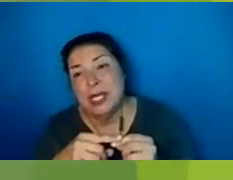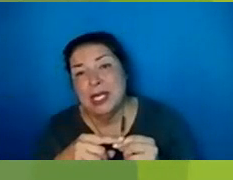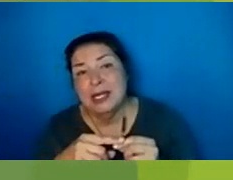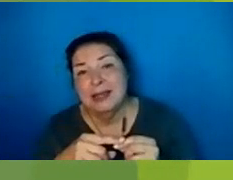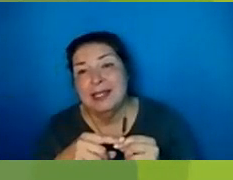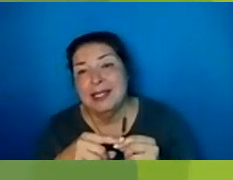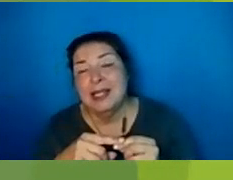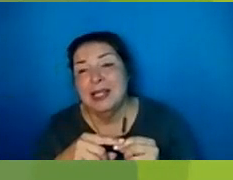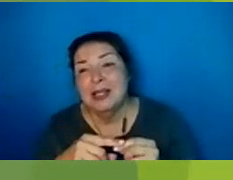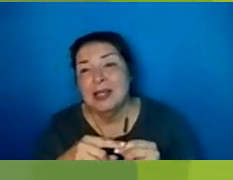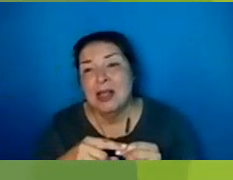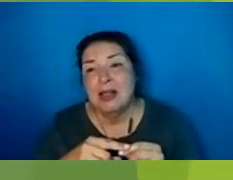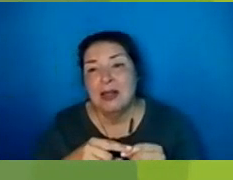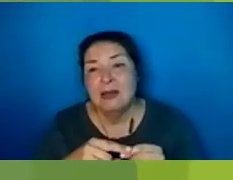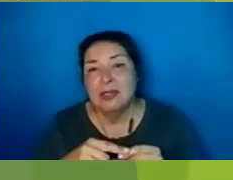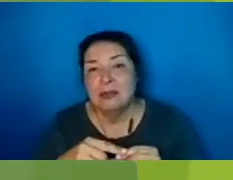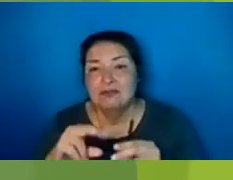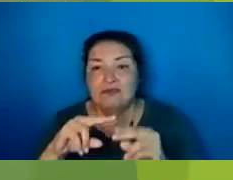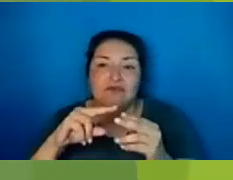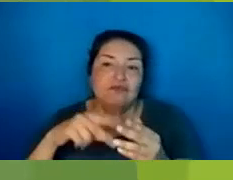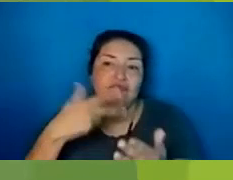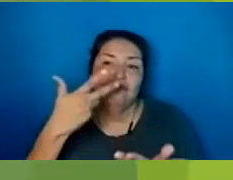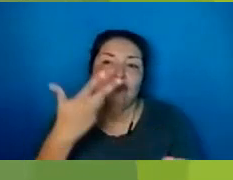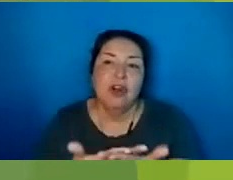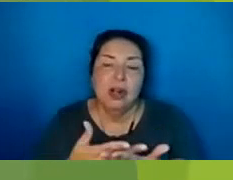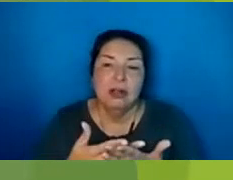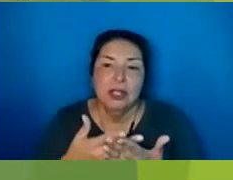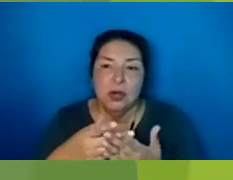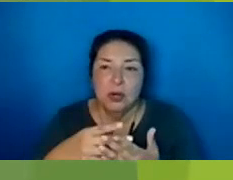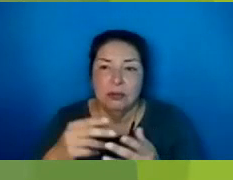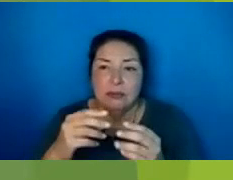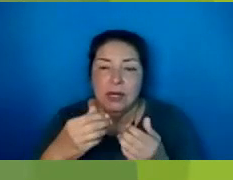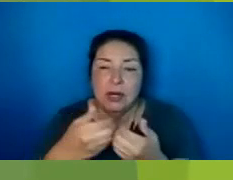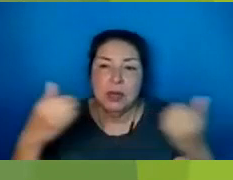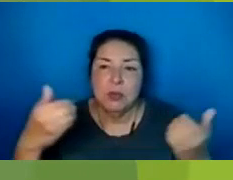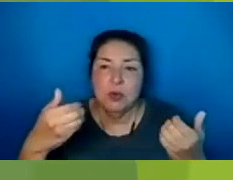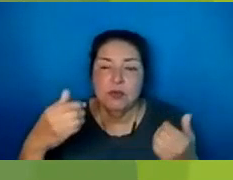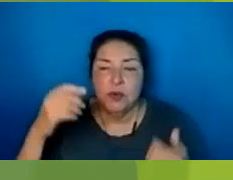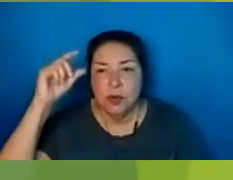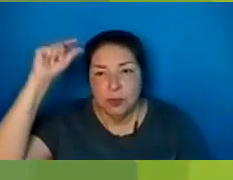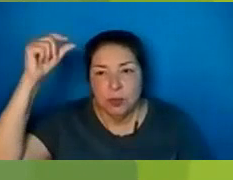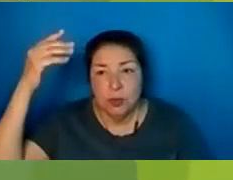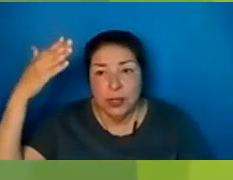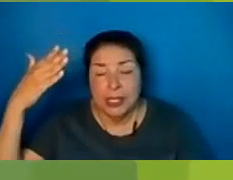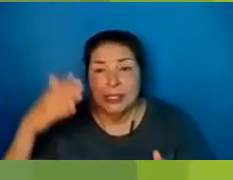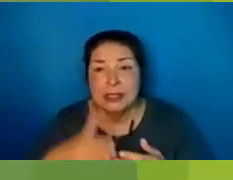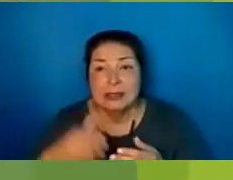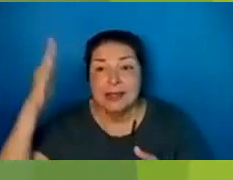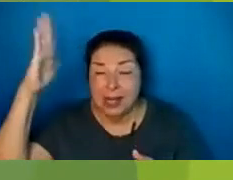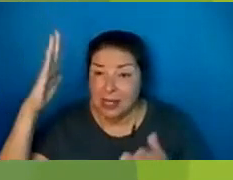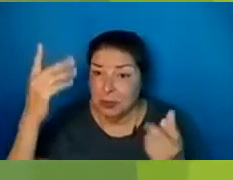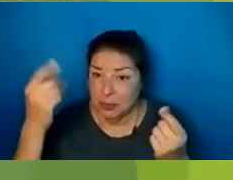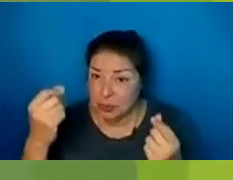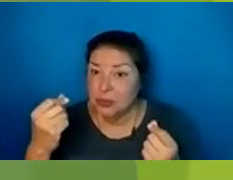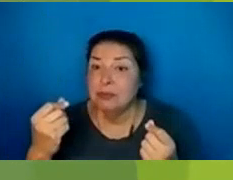grace, when they do sin, and they are not repentant, God will hold them to a higher